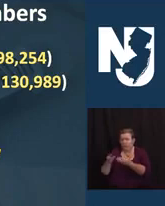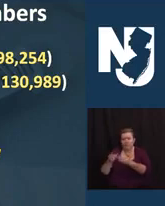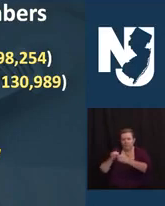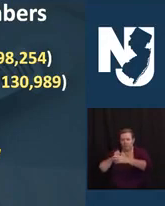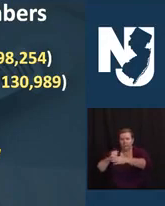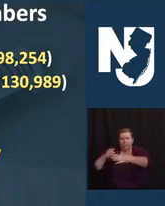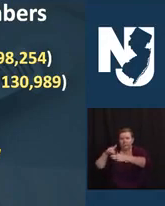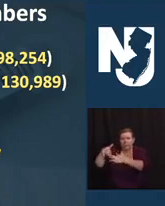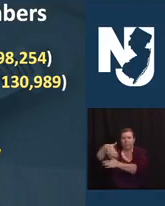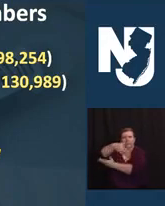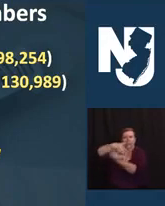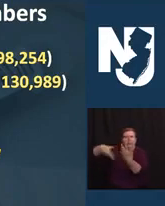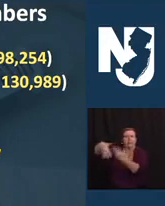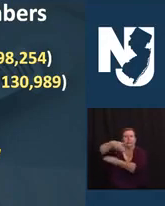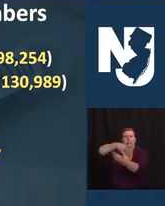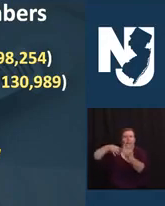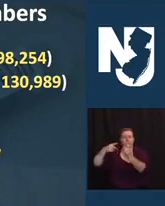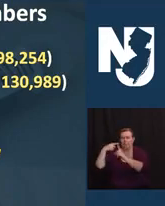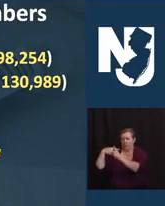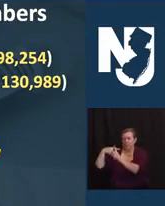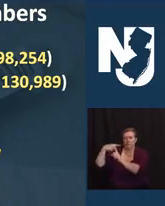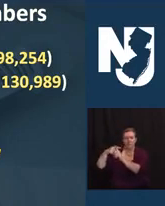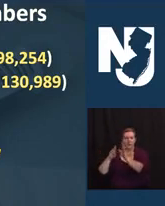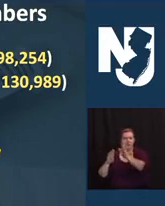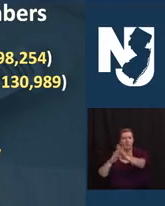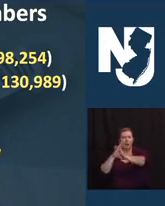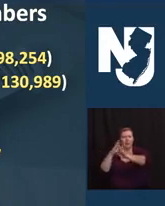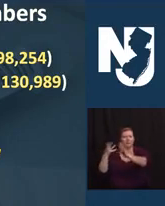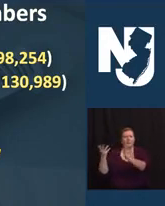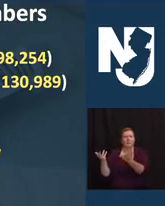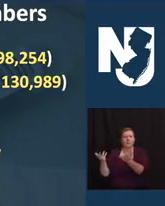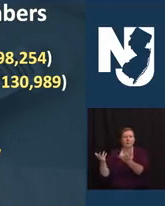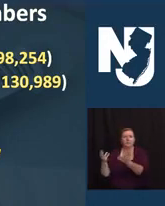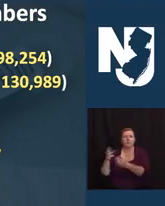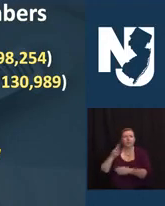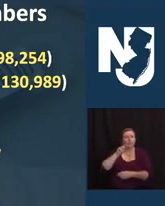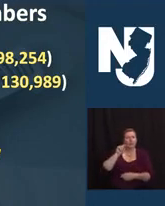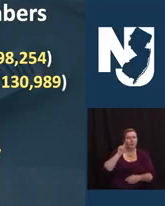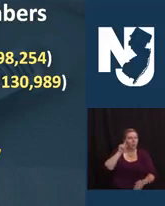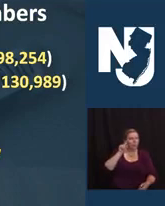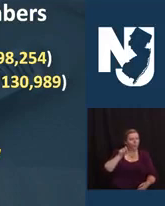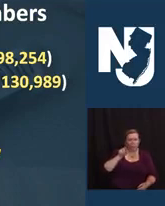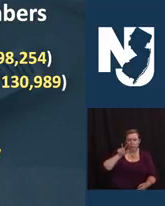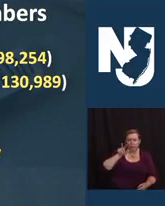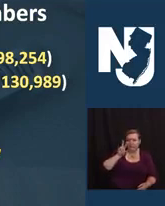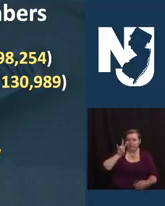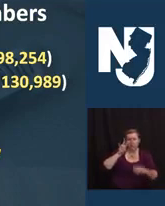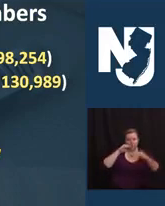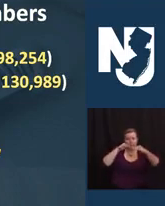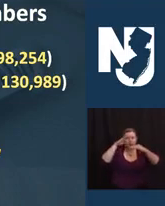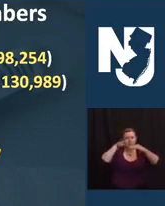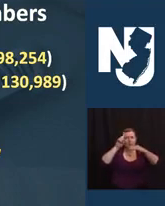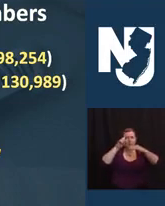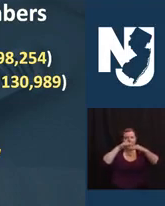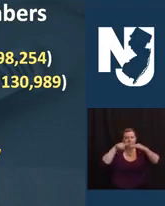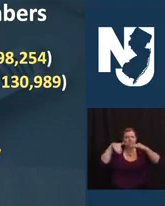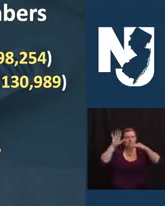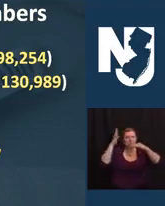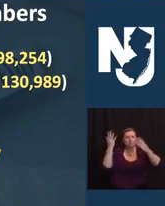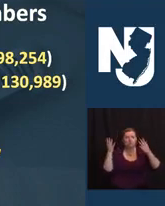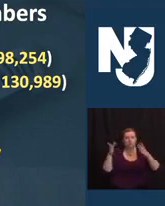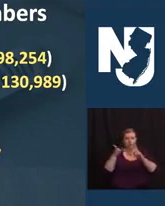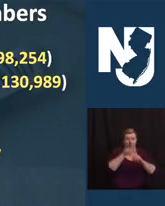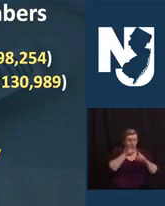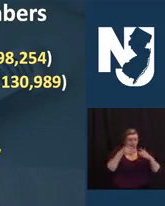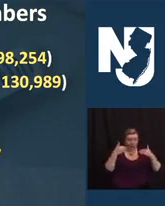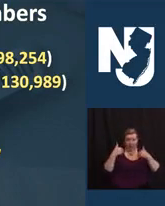of transmission, which is today at 1.37, meaning that each newly infected person is by themselves infecting more than